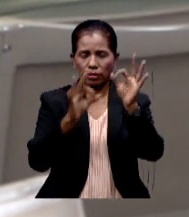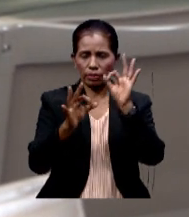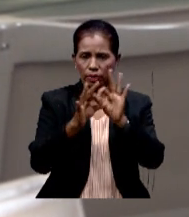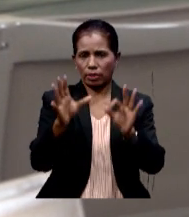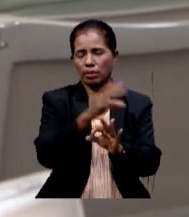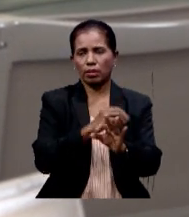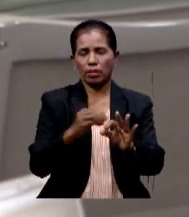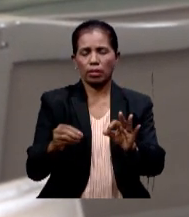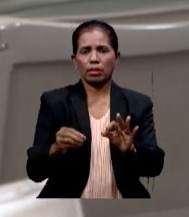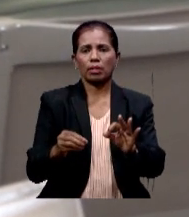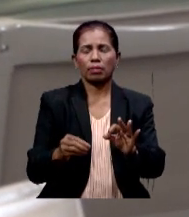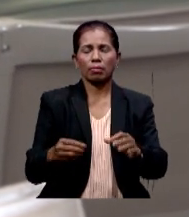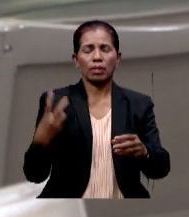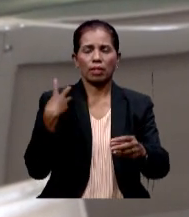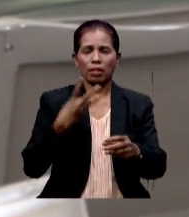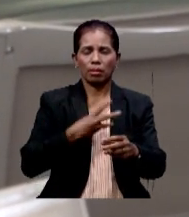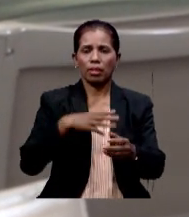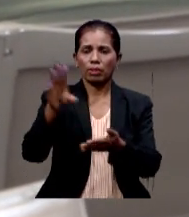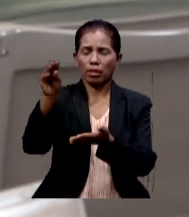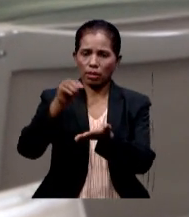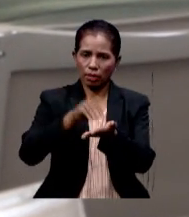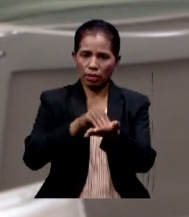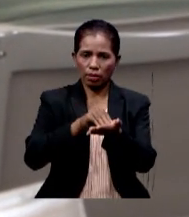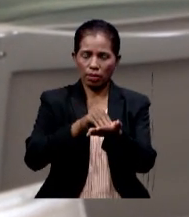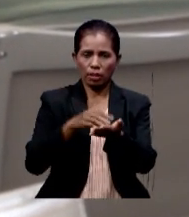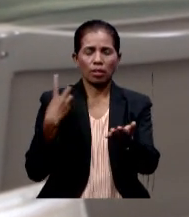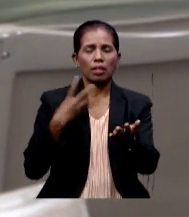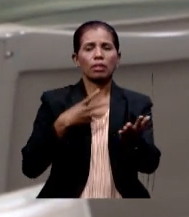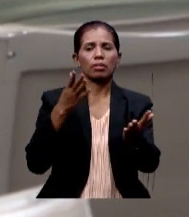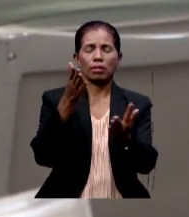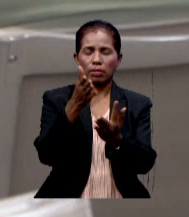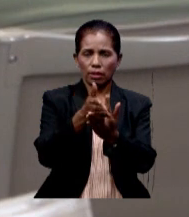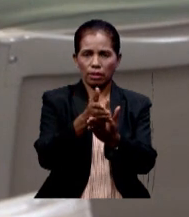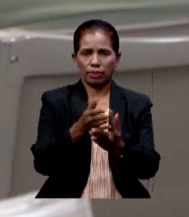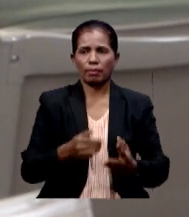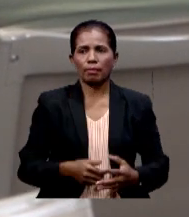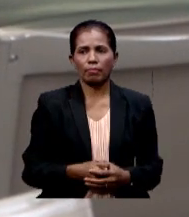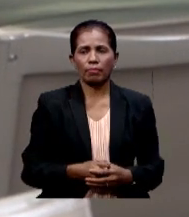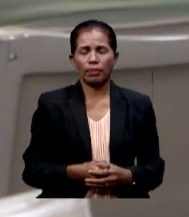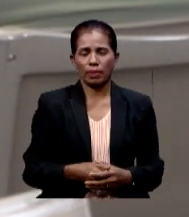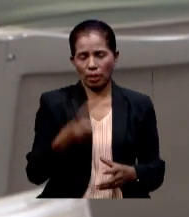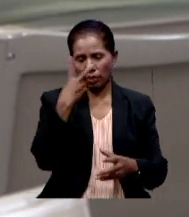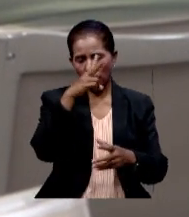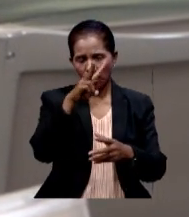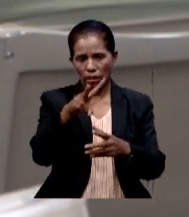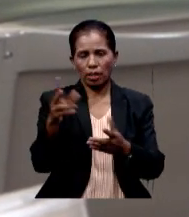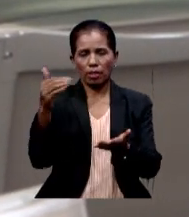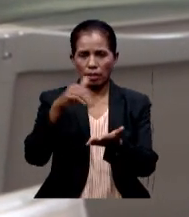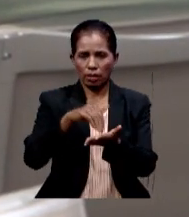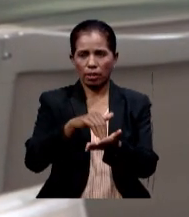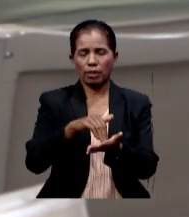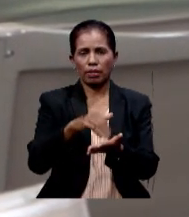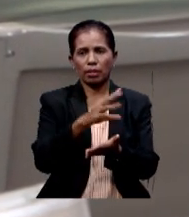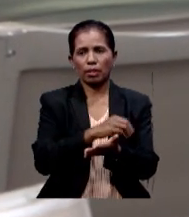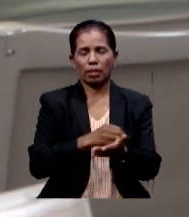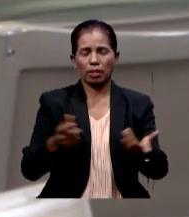be in position to adopt our accession package soon, looking ahead towards the